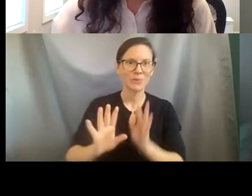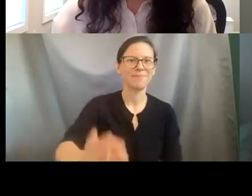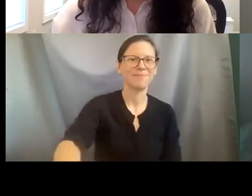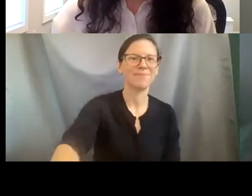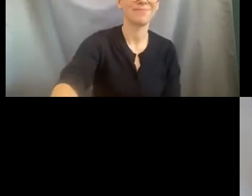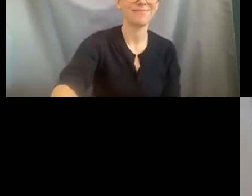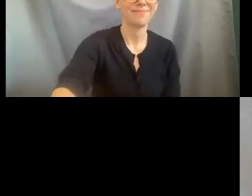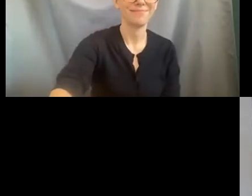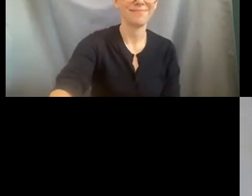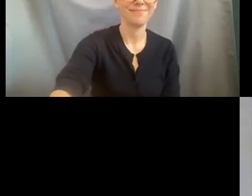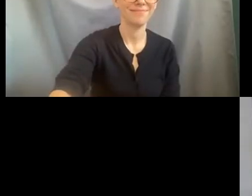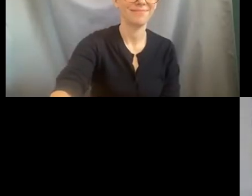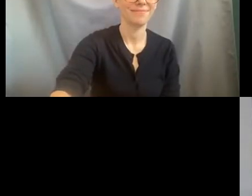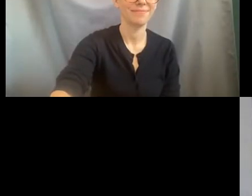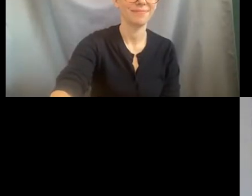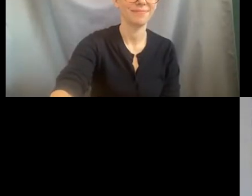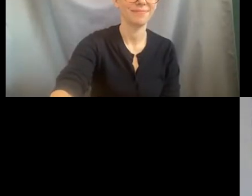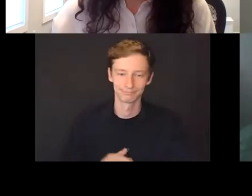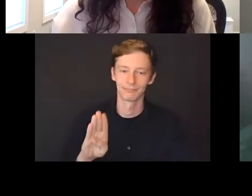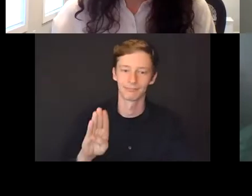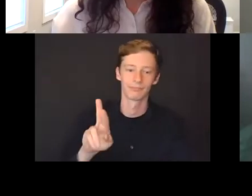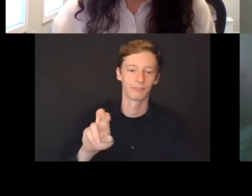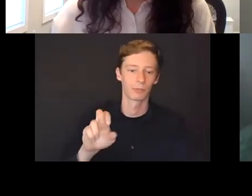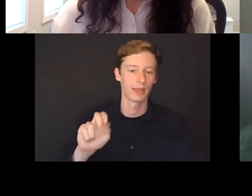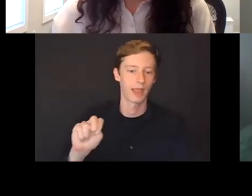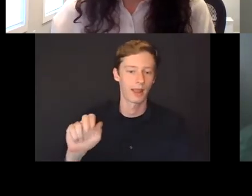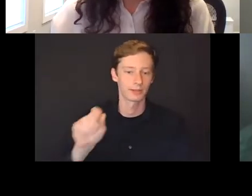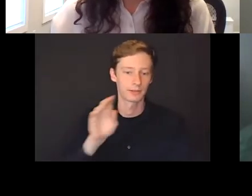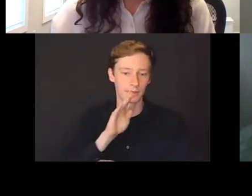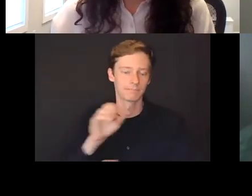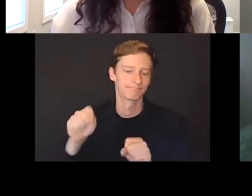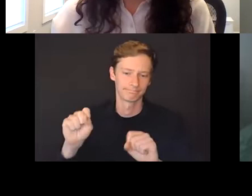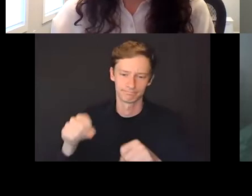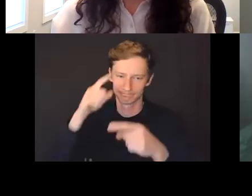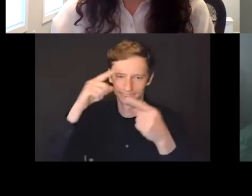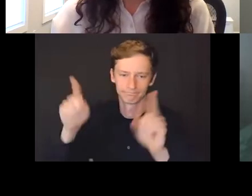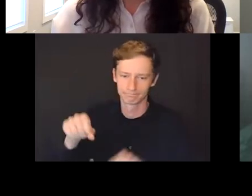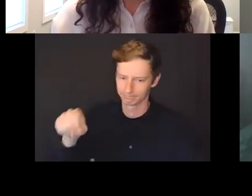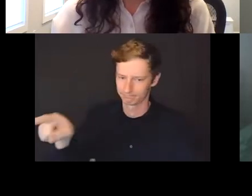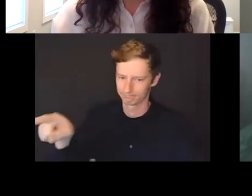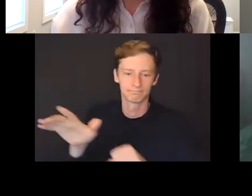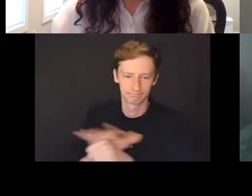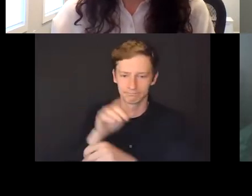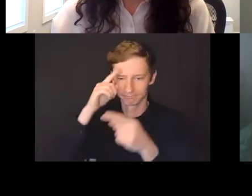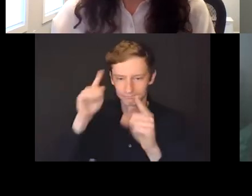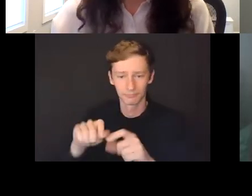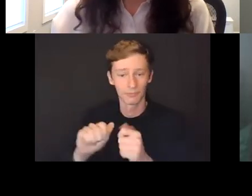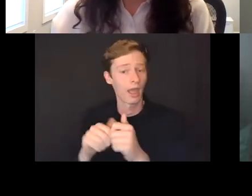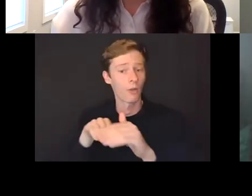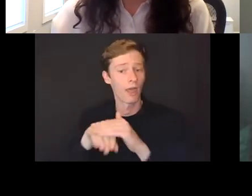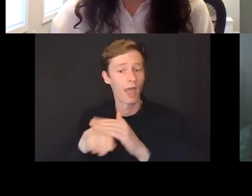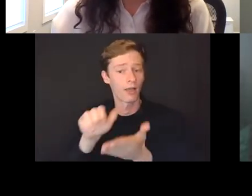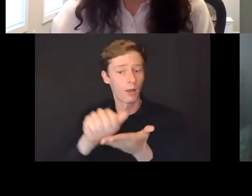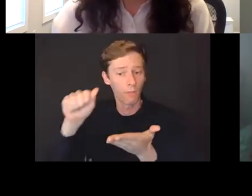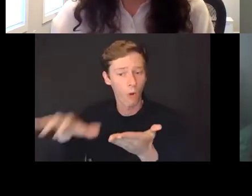Thank you so much for sharing all that, Kenda. You're absolutely right. It's the intersectionality of abortion access and affordability and how it's, you know, Roe